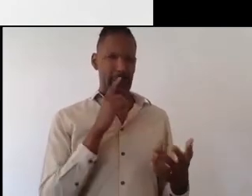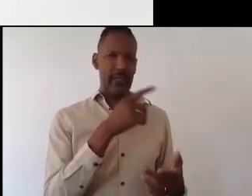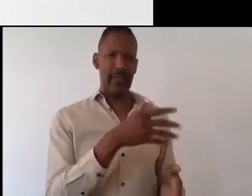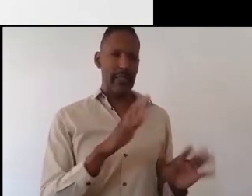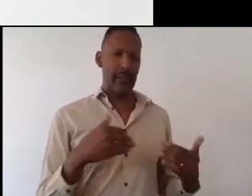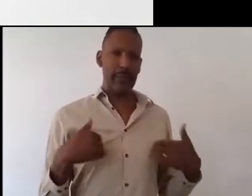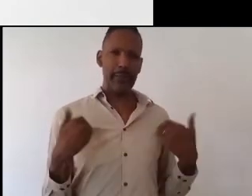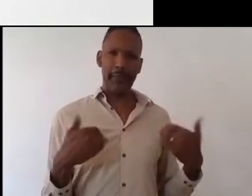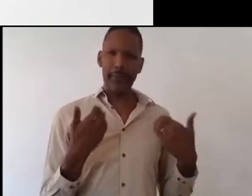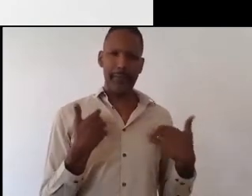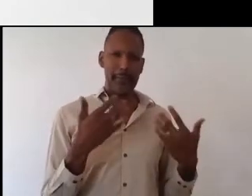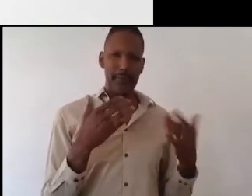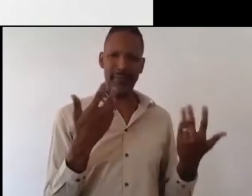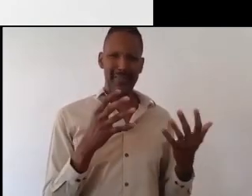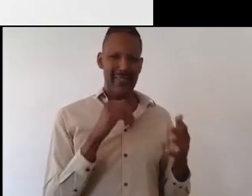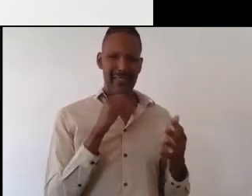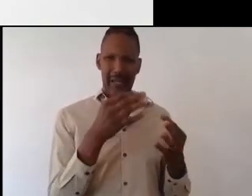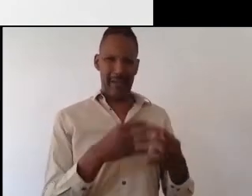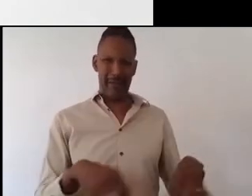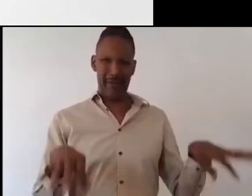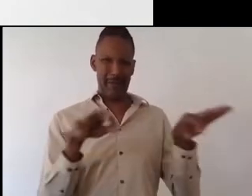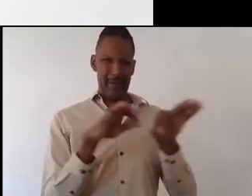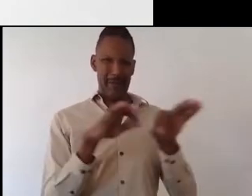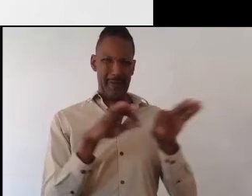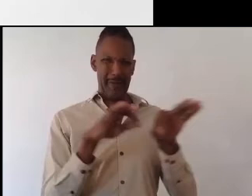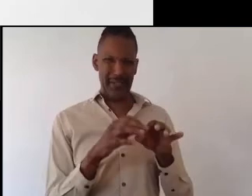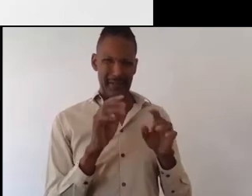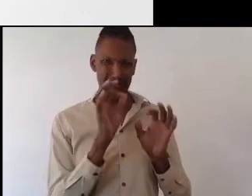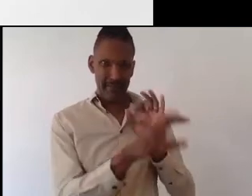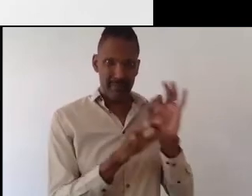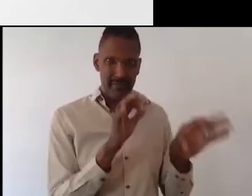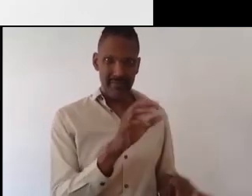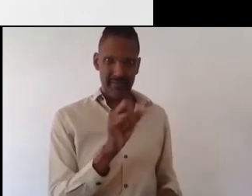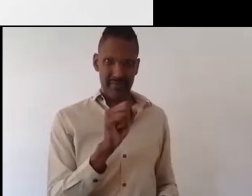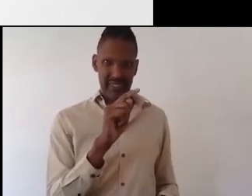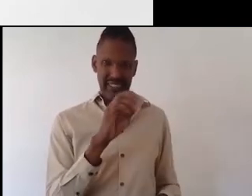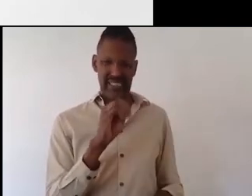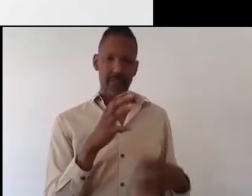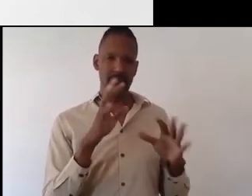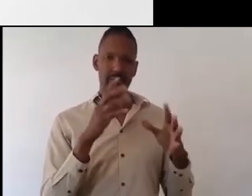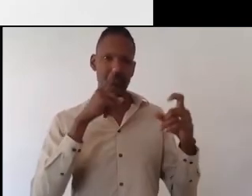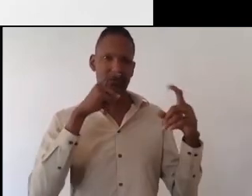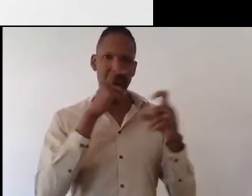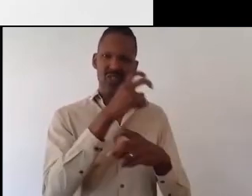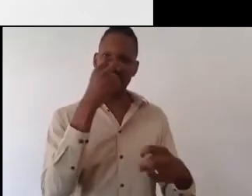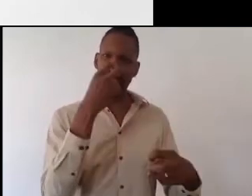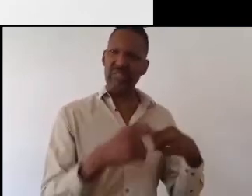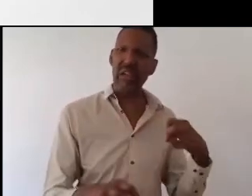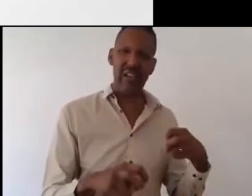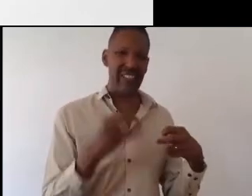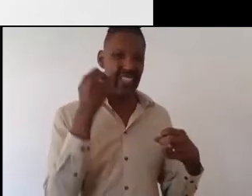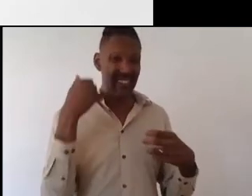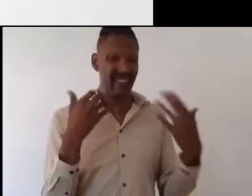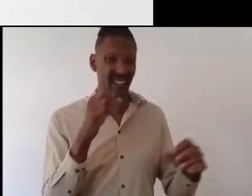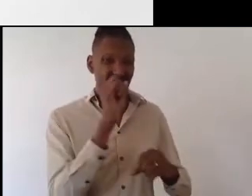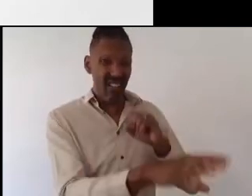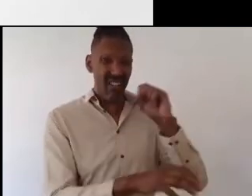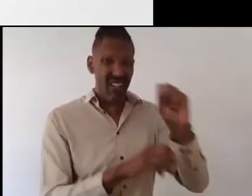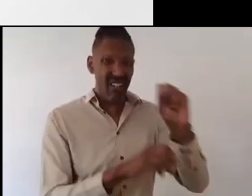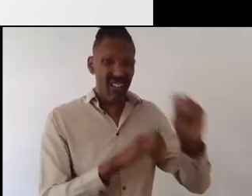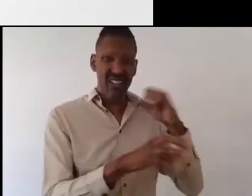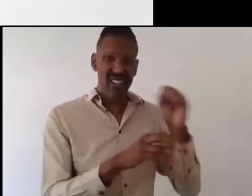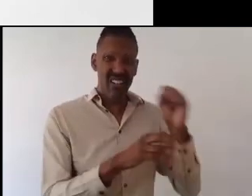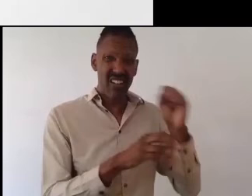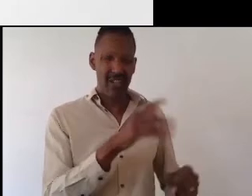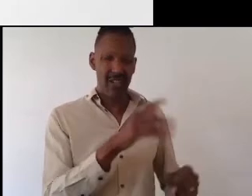too difficult, and if you expose children to things that you want them to learn that are too hard and too difficult, they will be